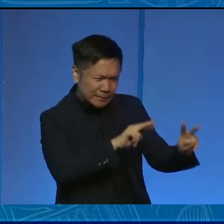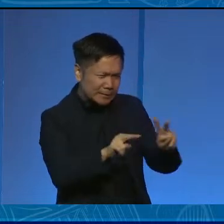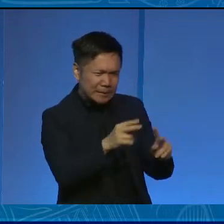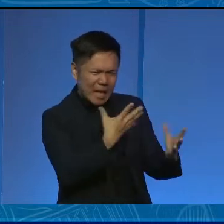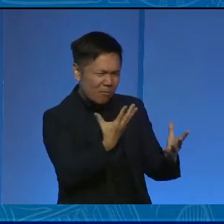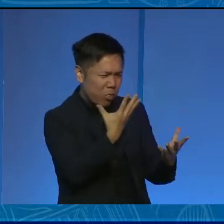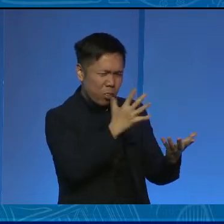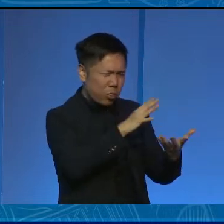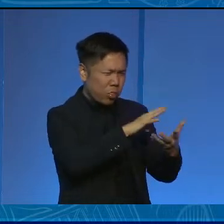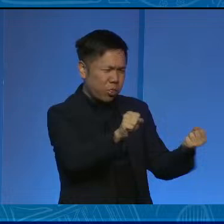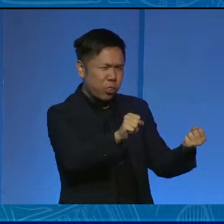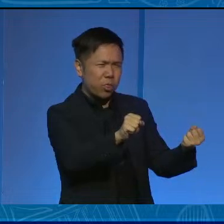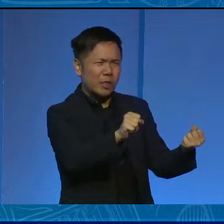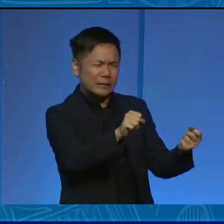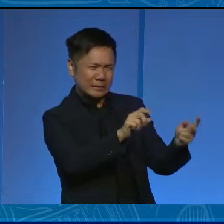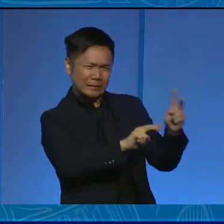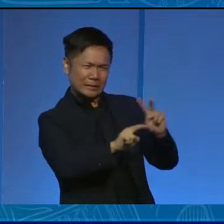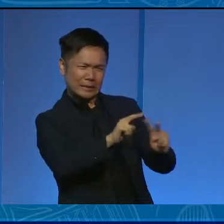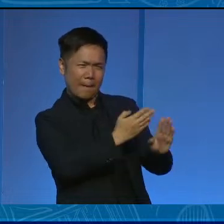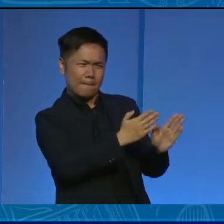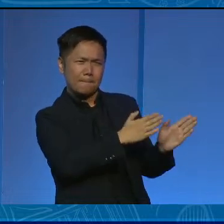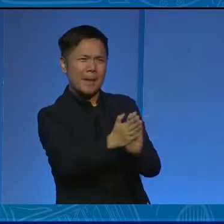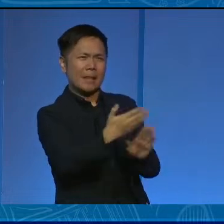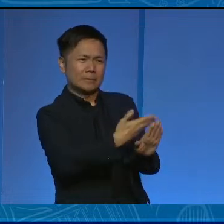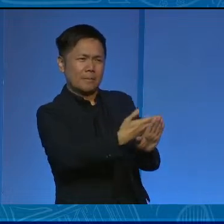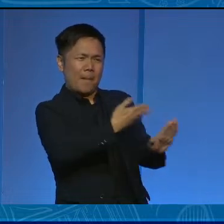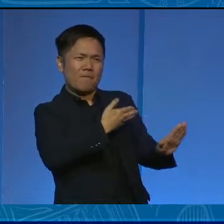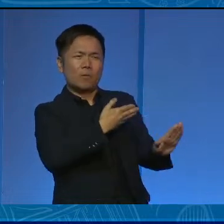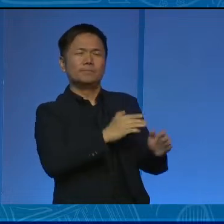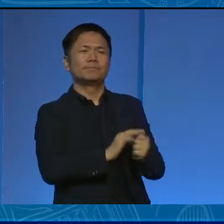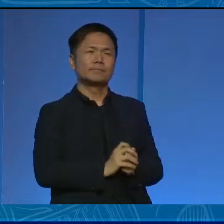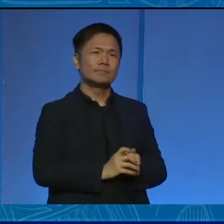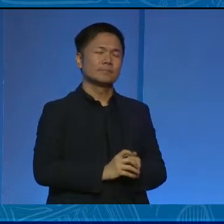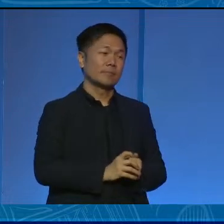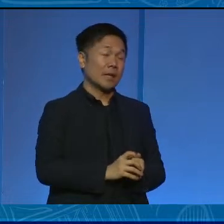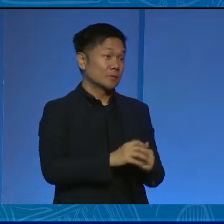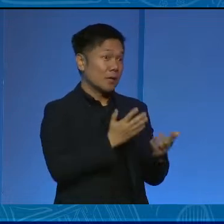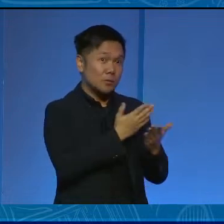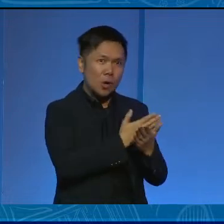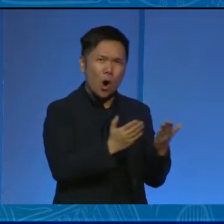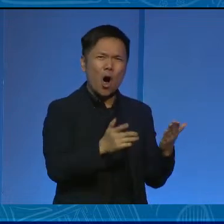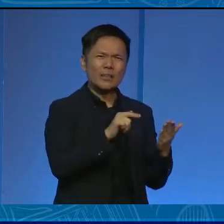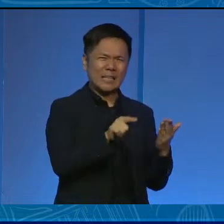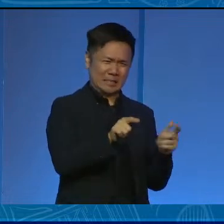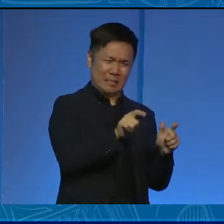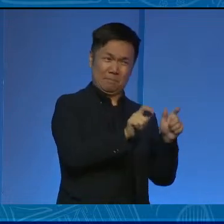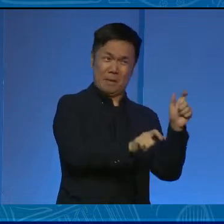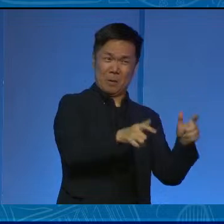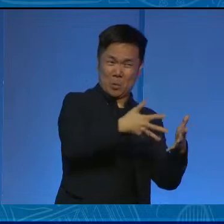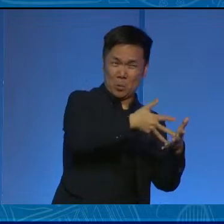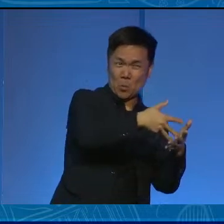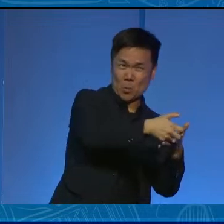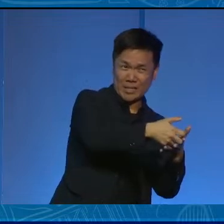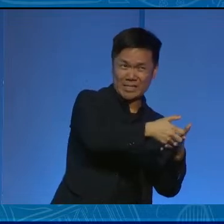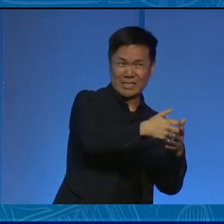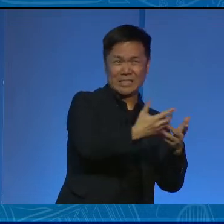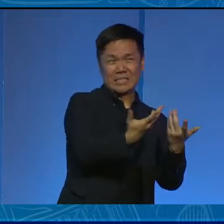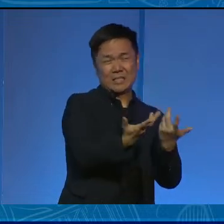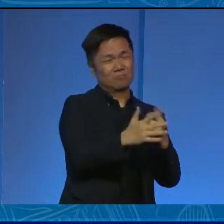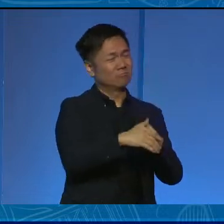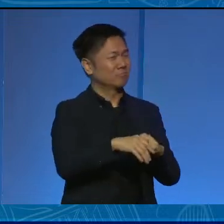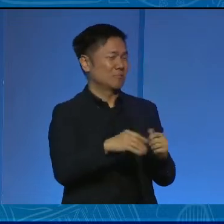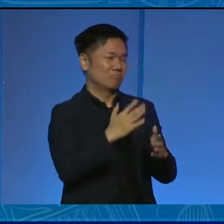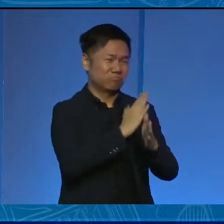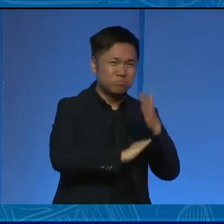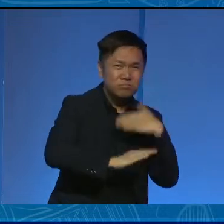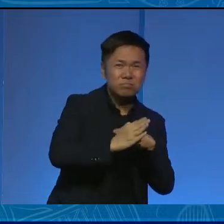foundational to designing risk reduction measures and to ensuring that the most at-risk people and assets are protected. We